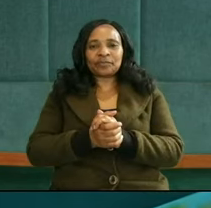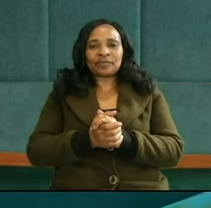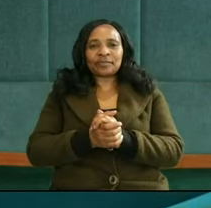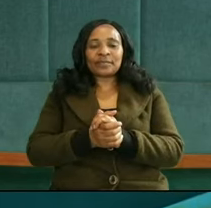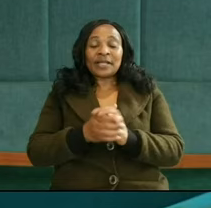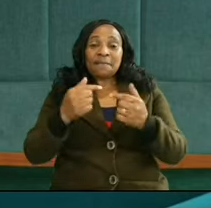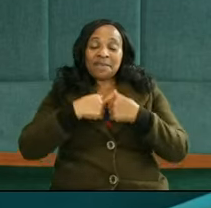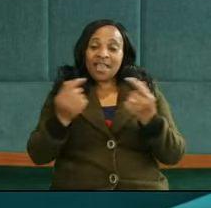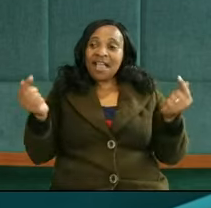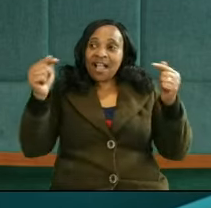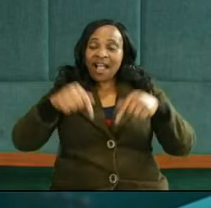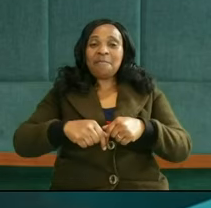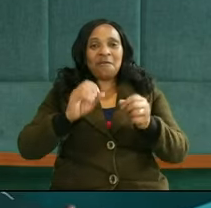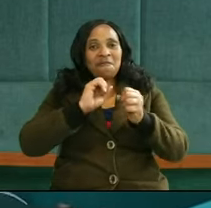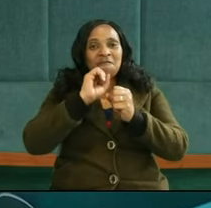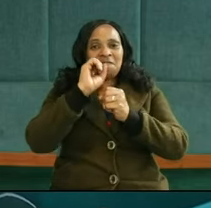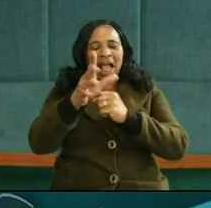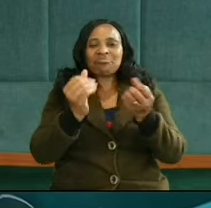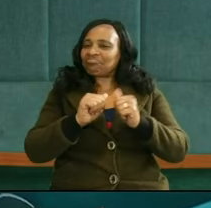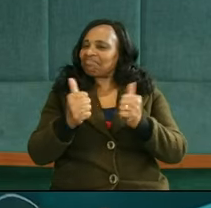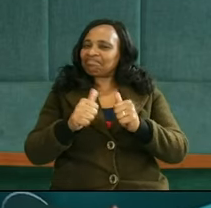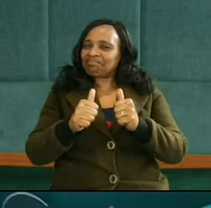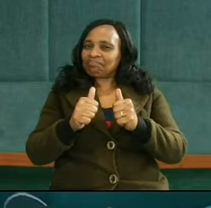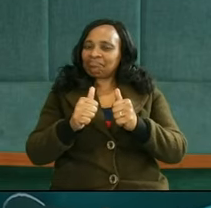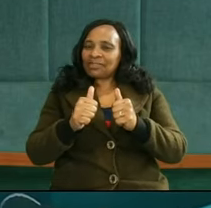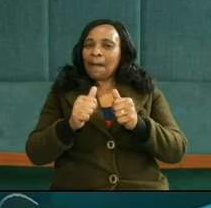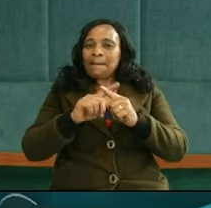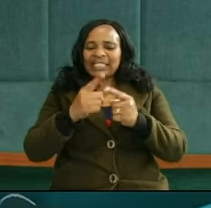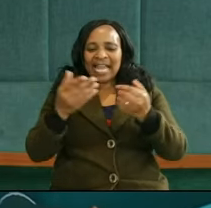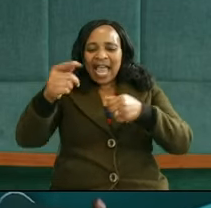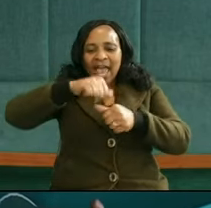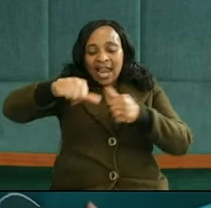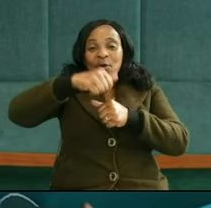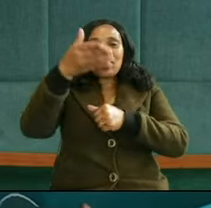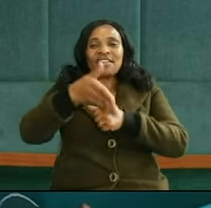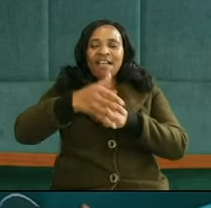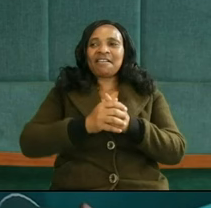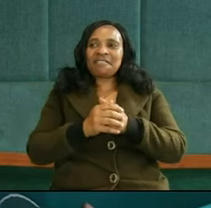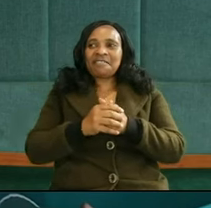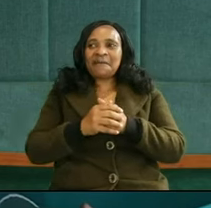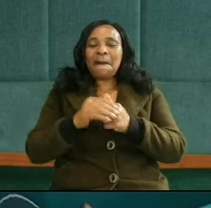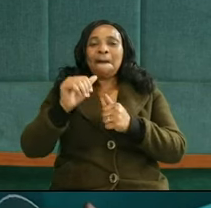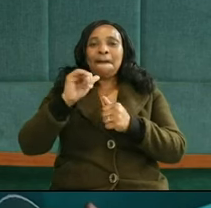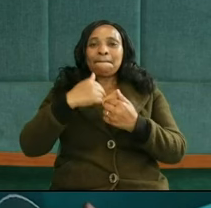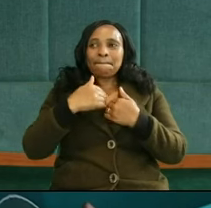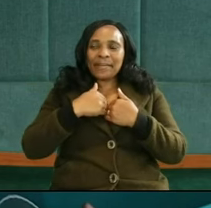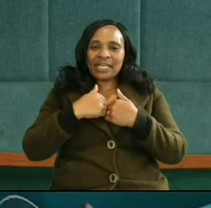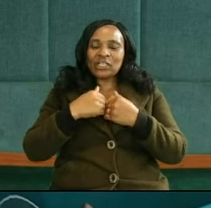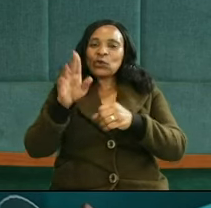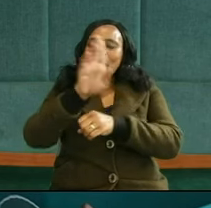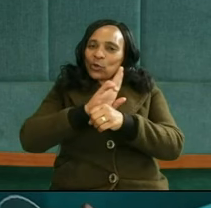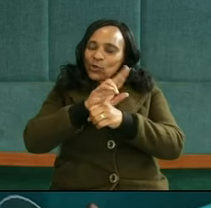I didn't come from very far away, just around here. And I am grateful for this